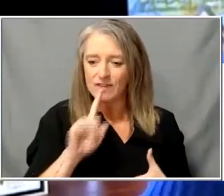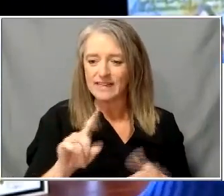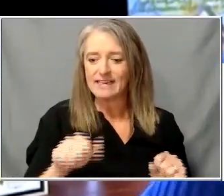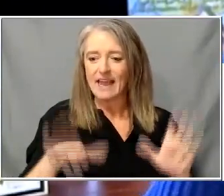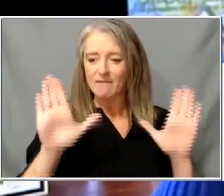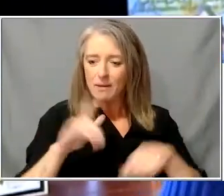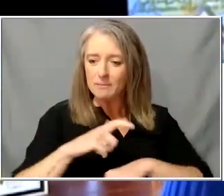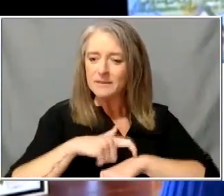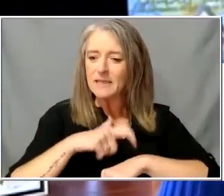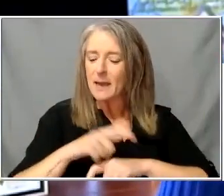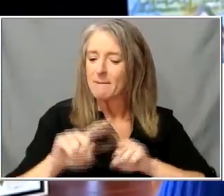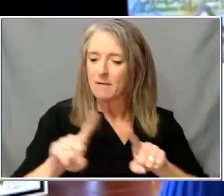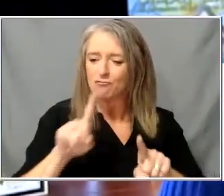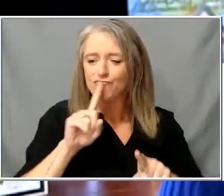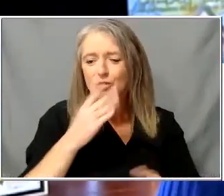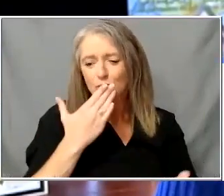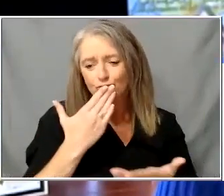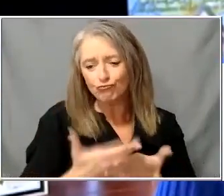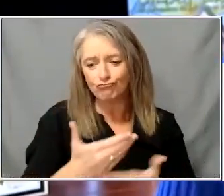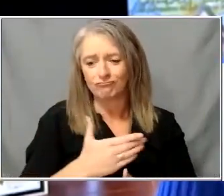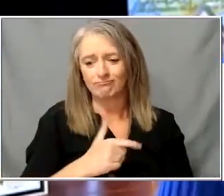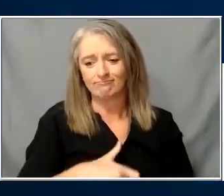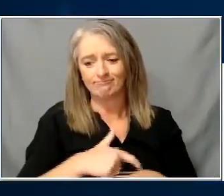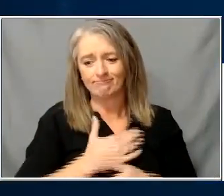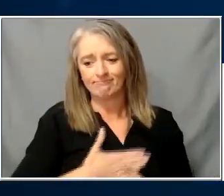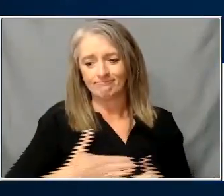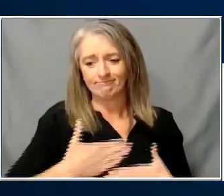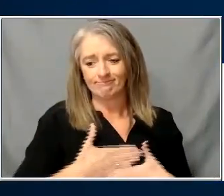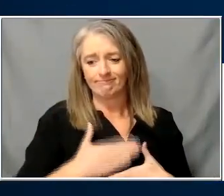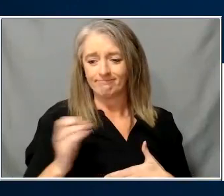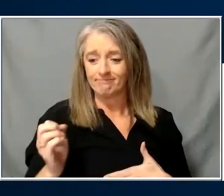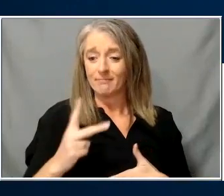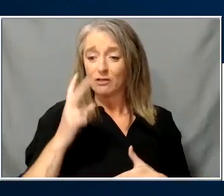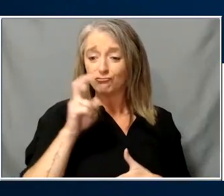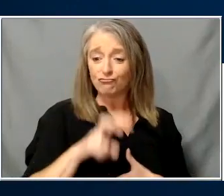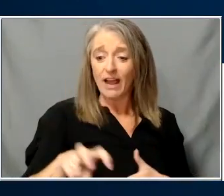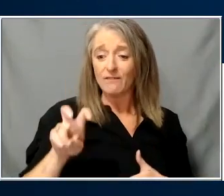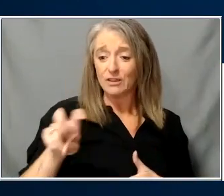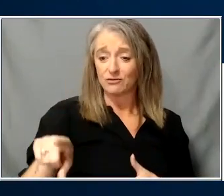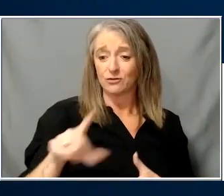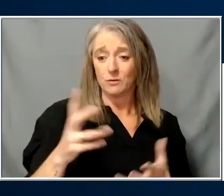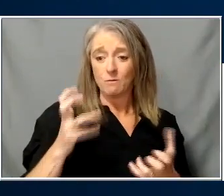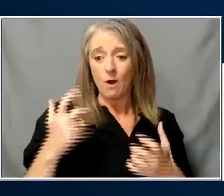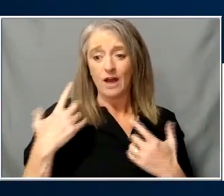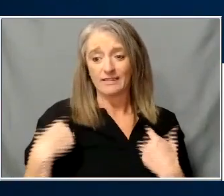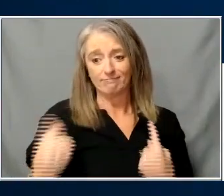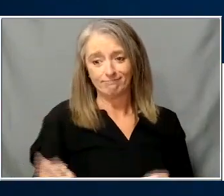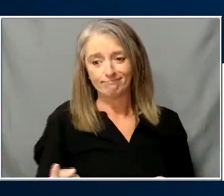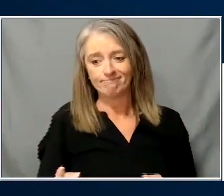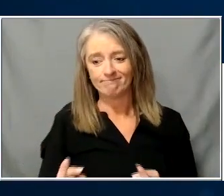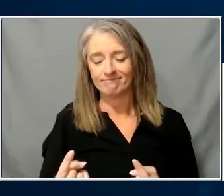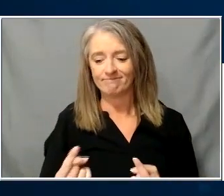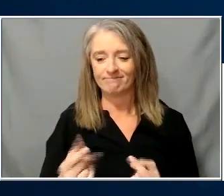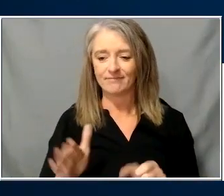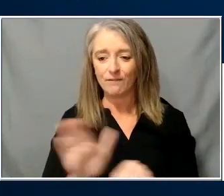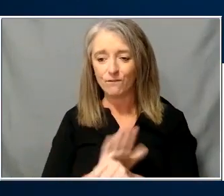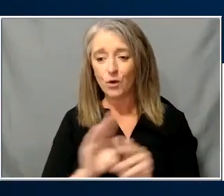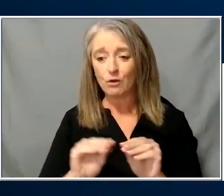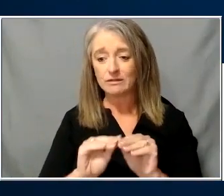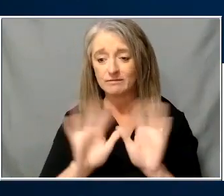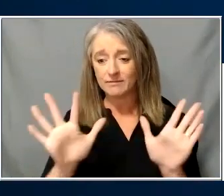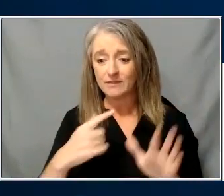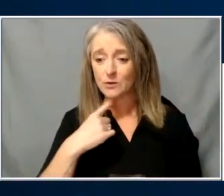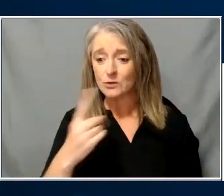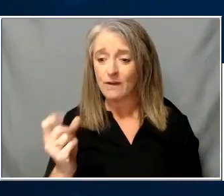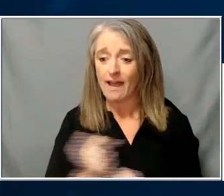but we had a great time. Well, getting back to traveling, I know that's something that you've been wanting to do. Full transparency, though, I have to tell everyone,